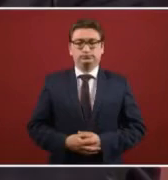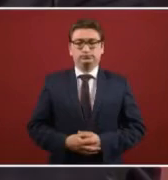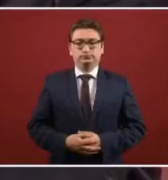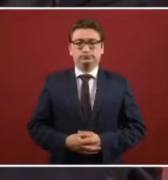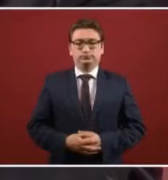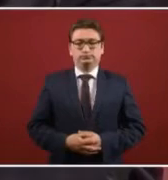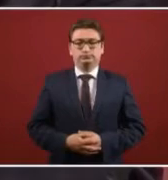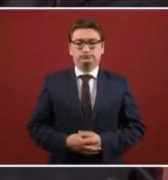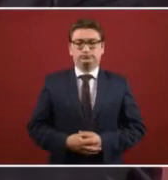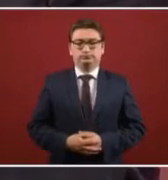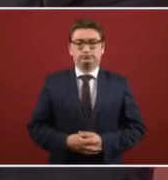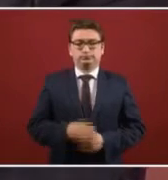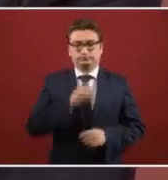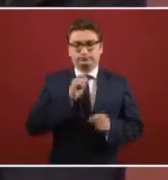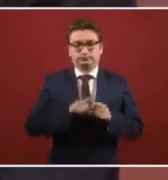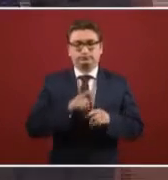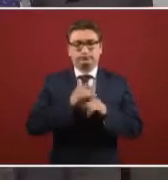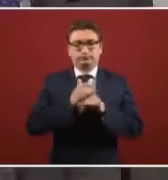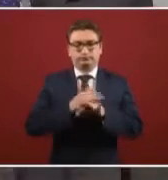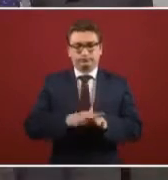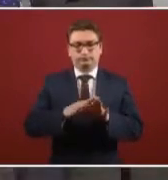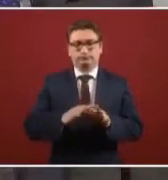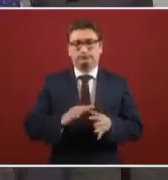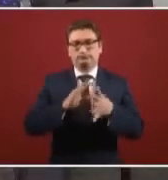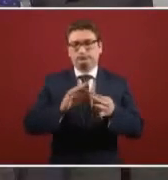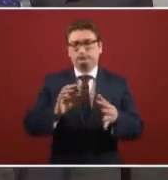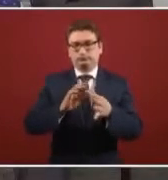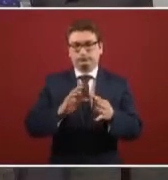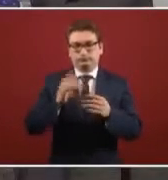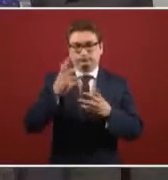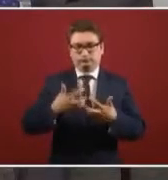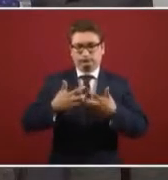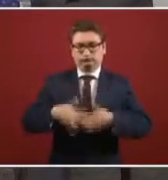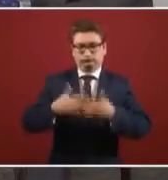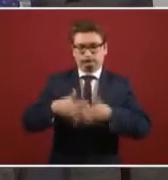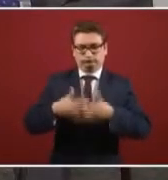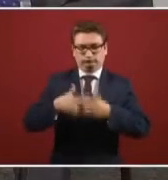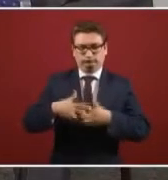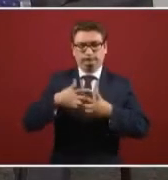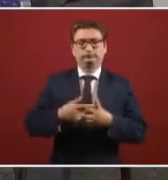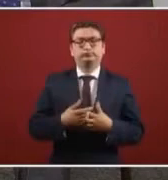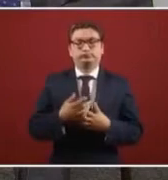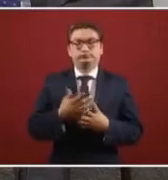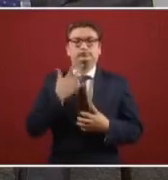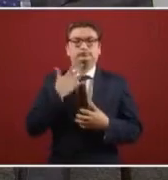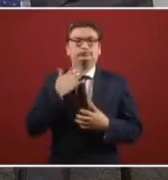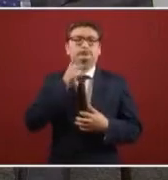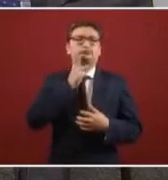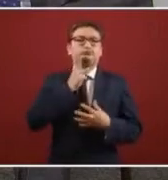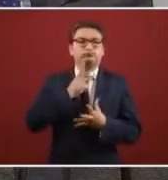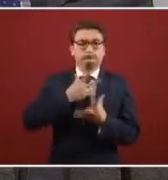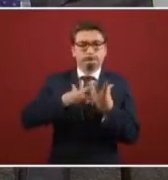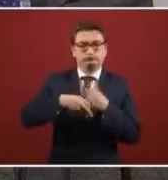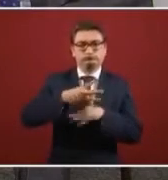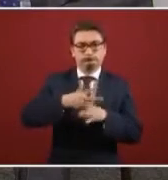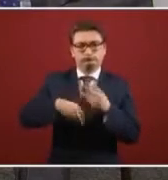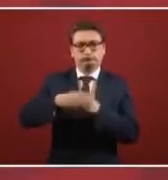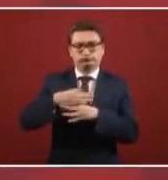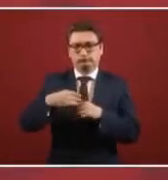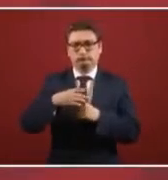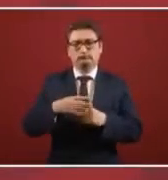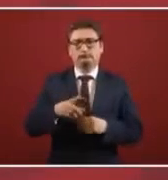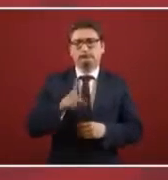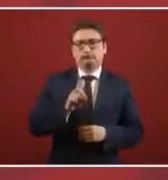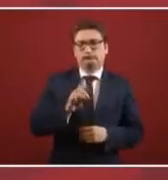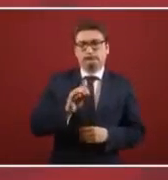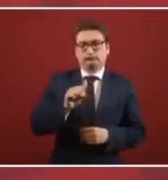additionally, informar we're also going to sobre la inform construcción de la regarding the refinería, construction of the de los refinery bocas, of those bocas, porque ya because now